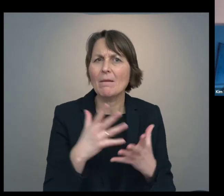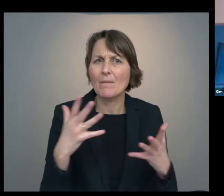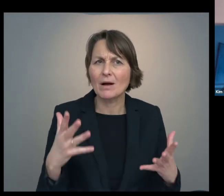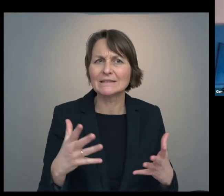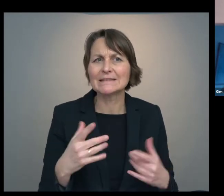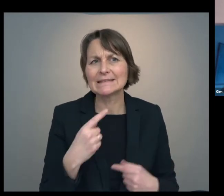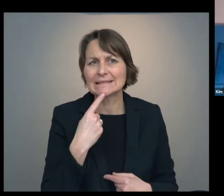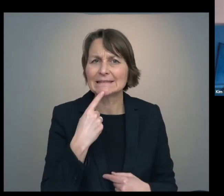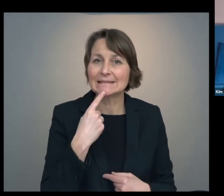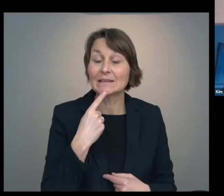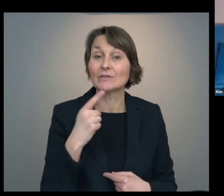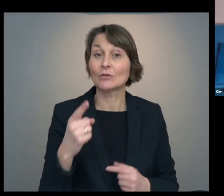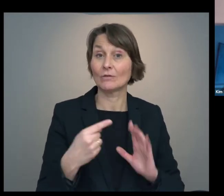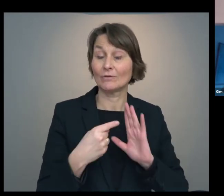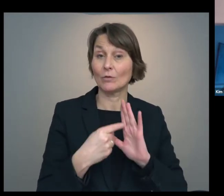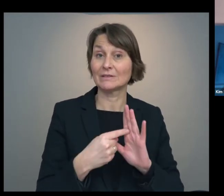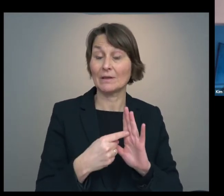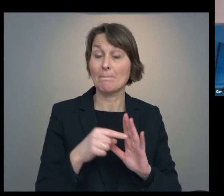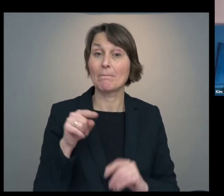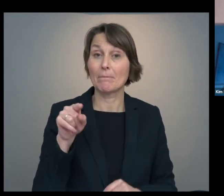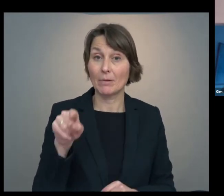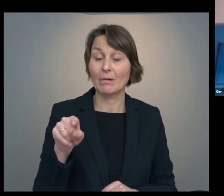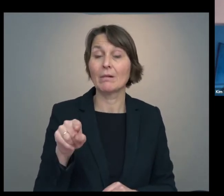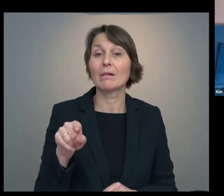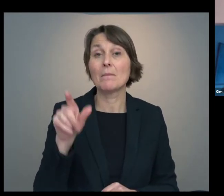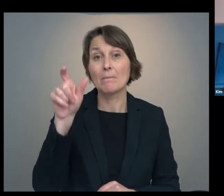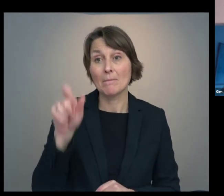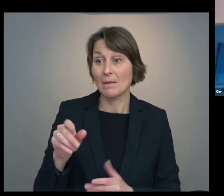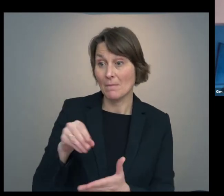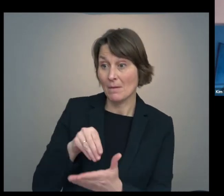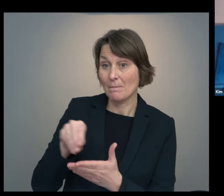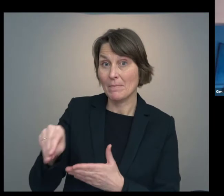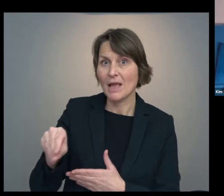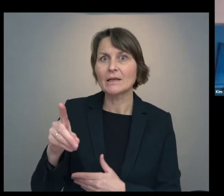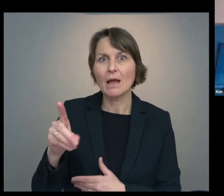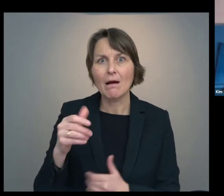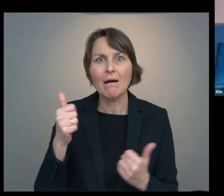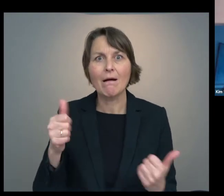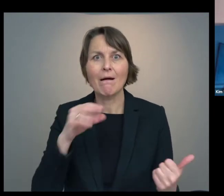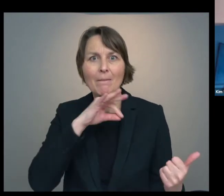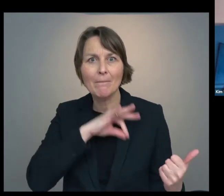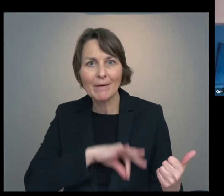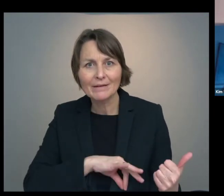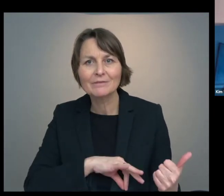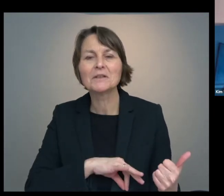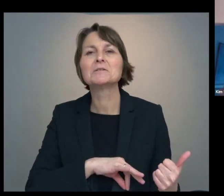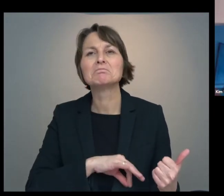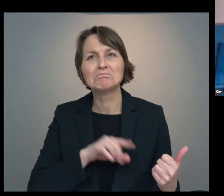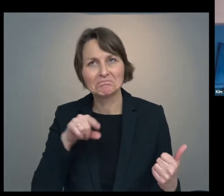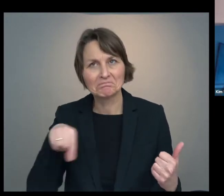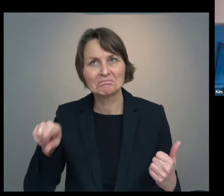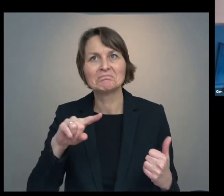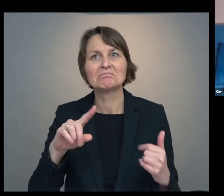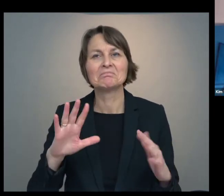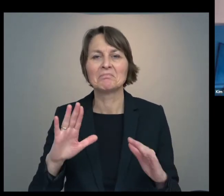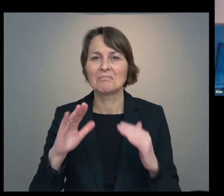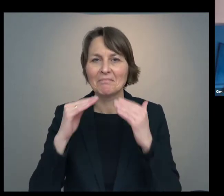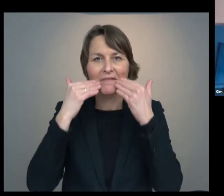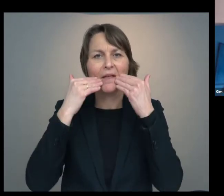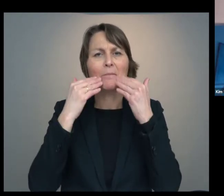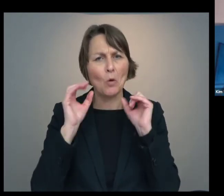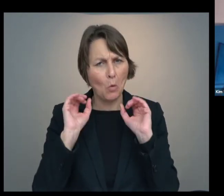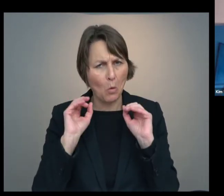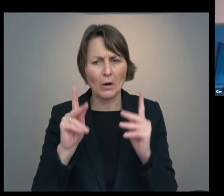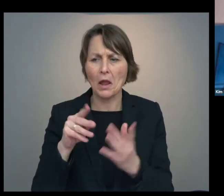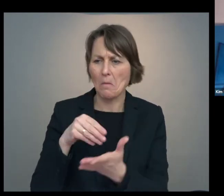price. Well, if the customers feel that they get the benefits from it, then they are happy